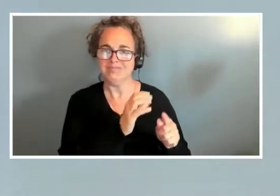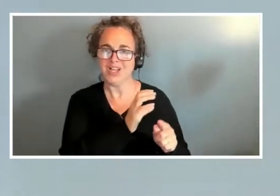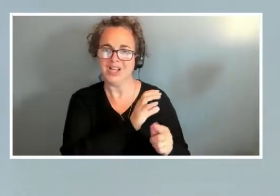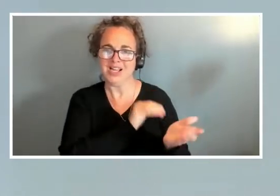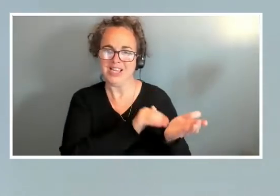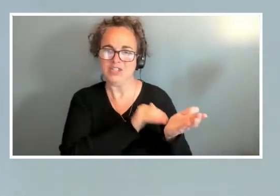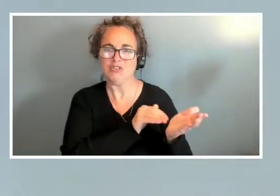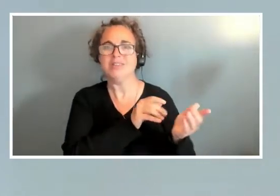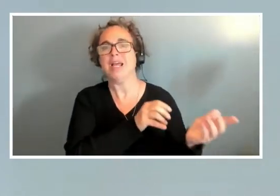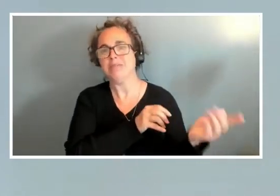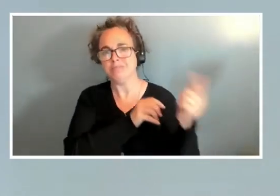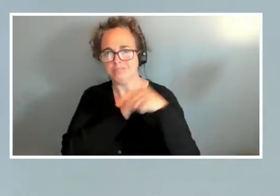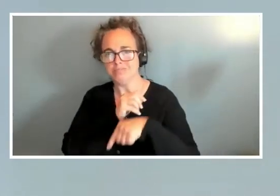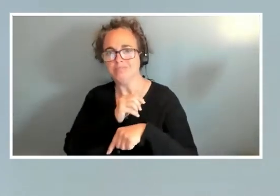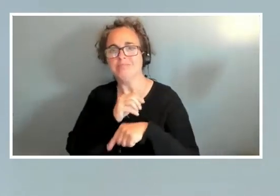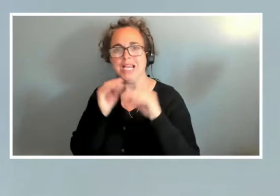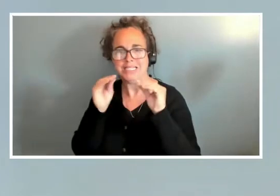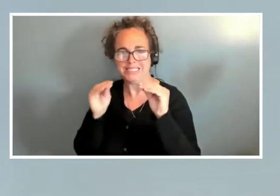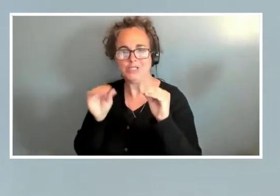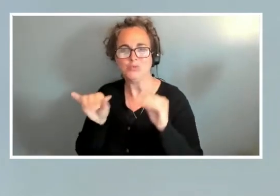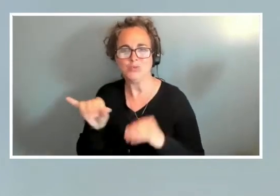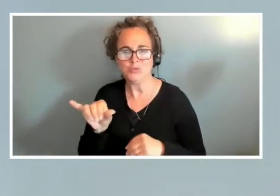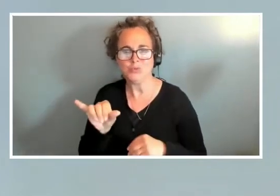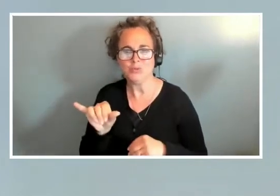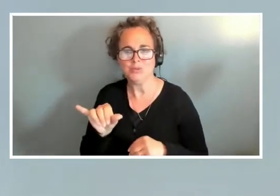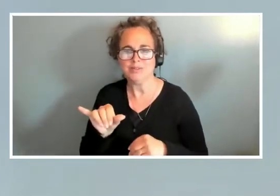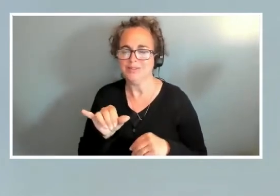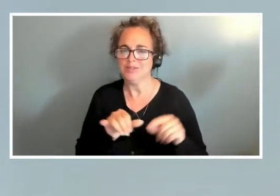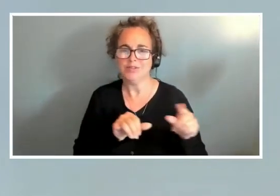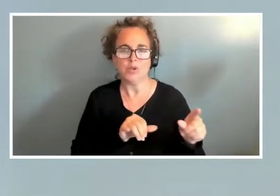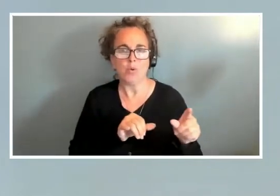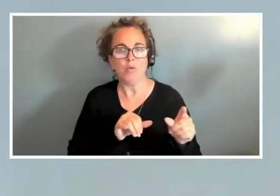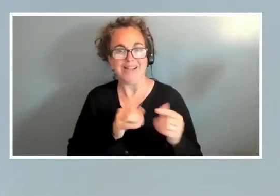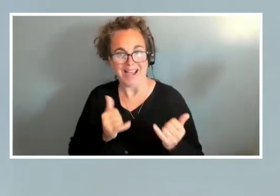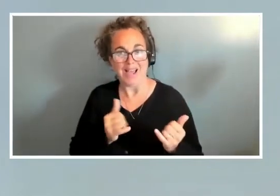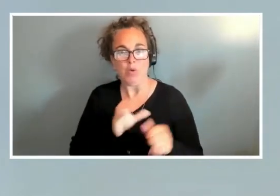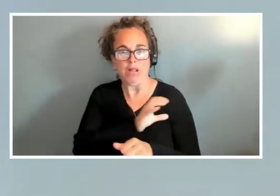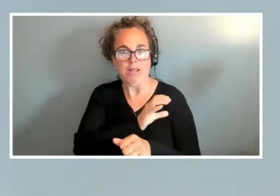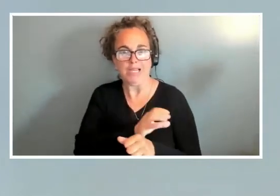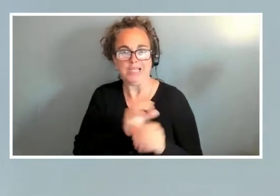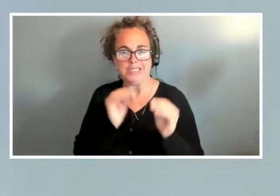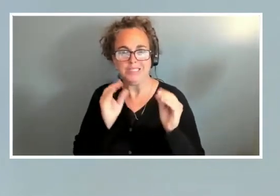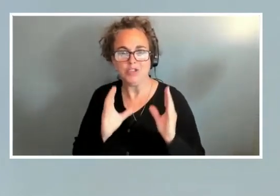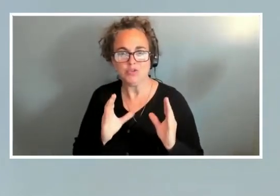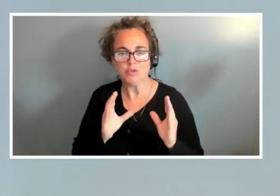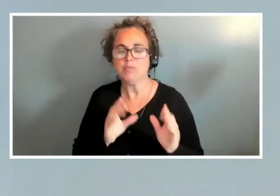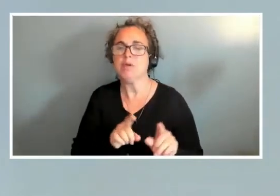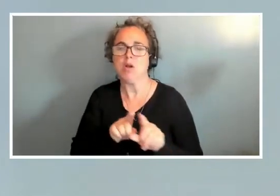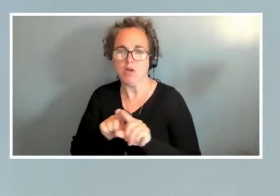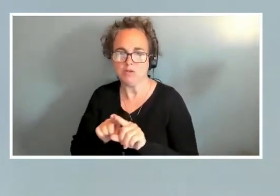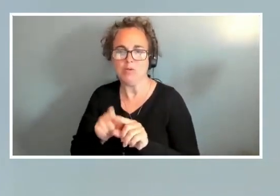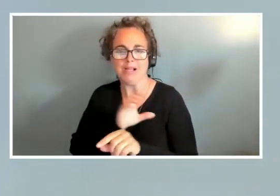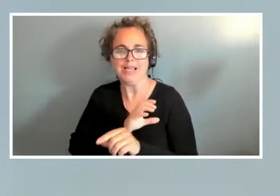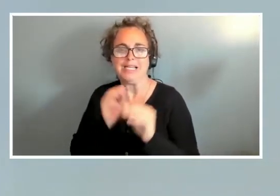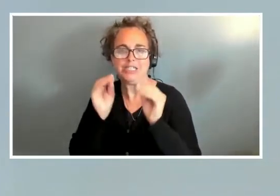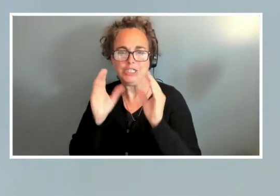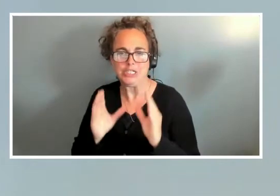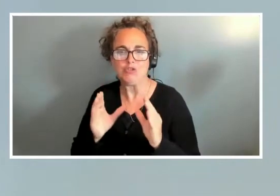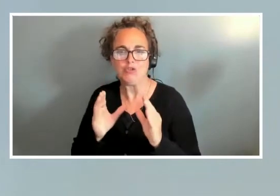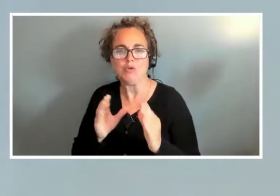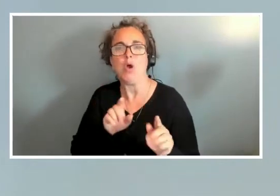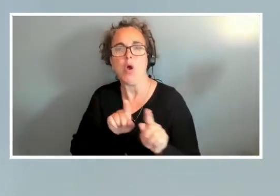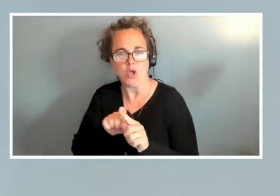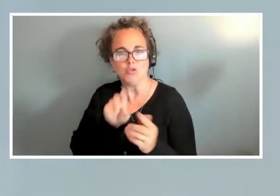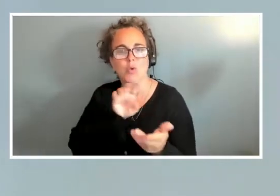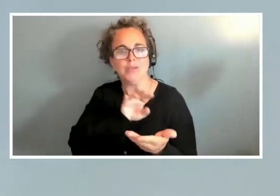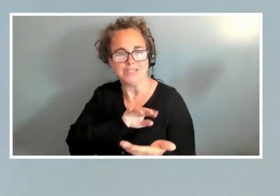clinician teachers, and from being excellent clinician teachers to beginning to be excellent clinician teacher scholars.